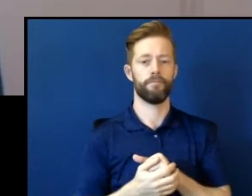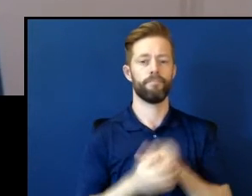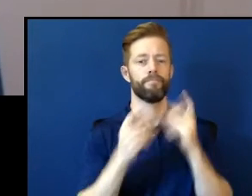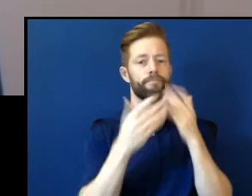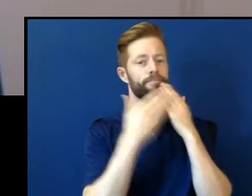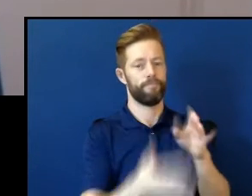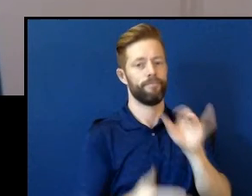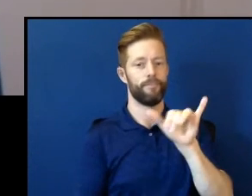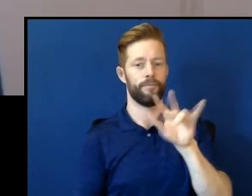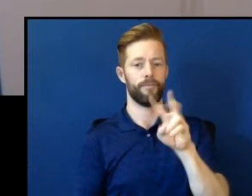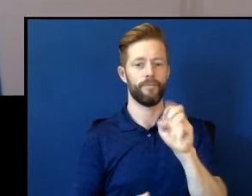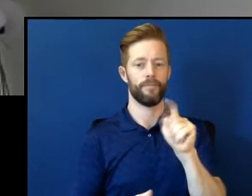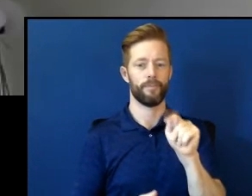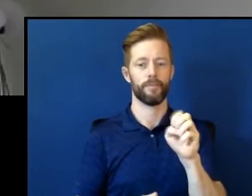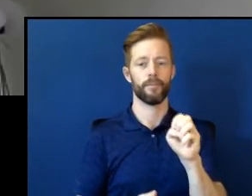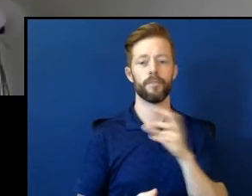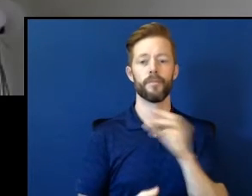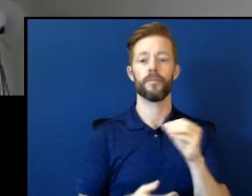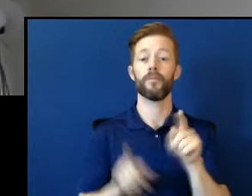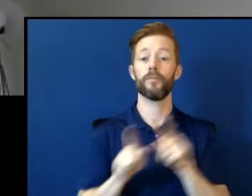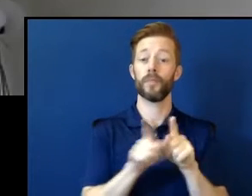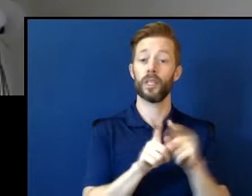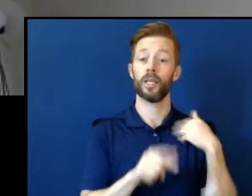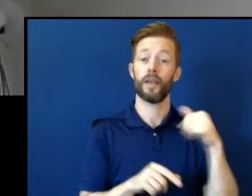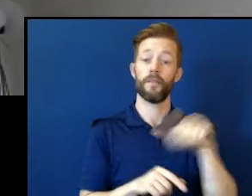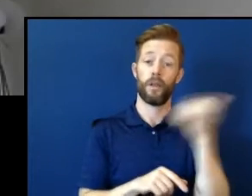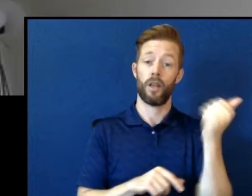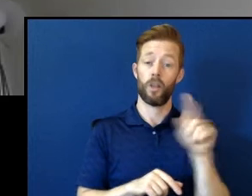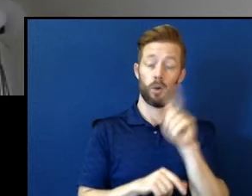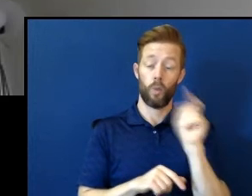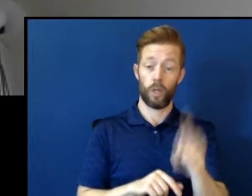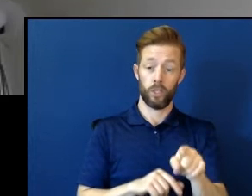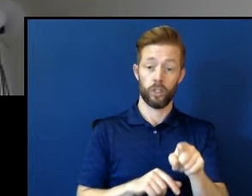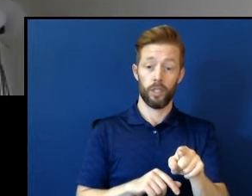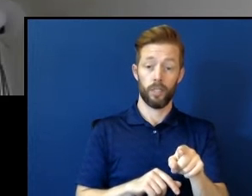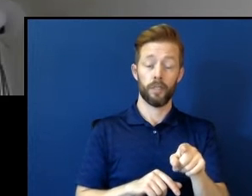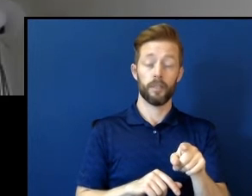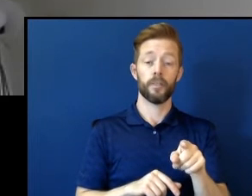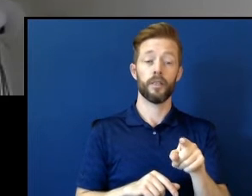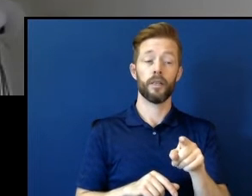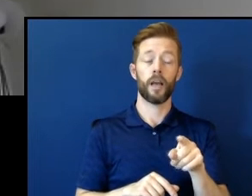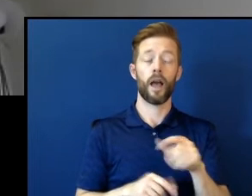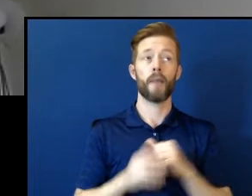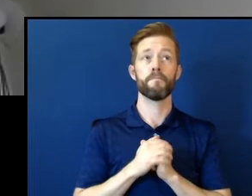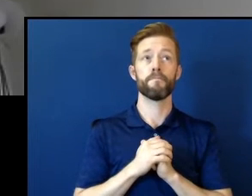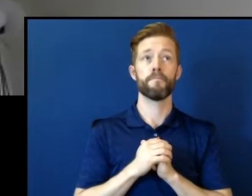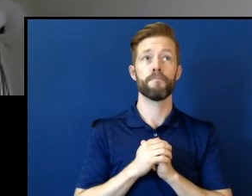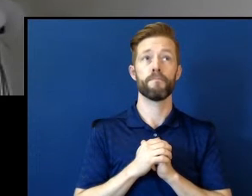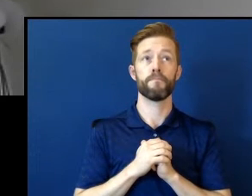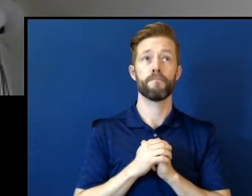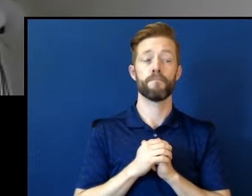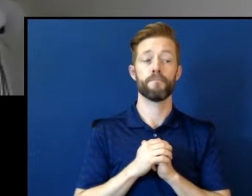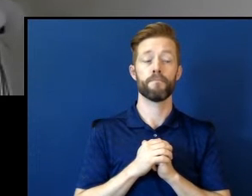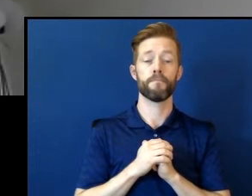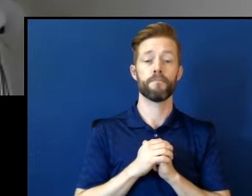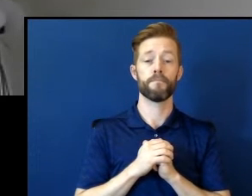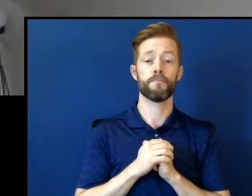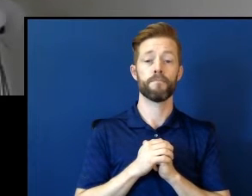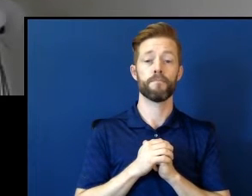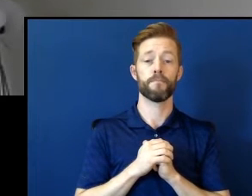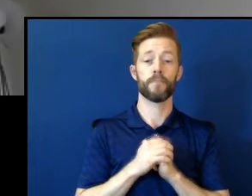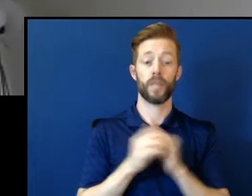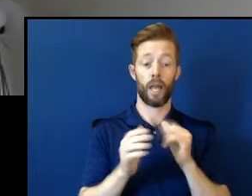Mm-hmm. Okay, thank you, Yvette. And we also have another question.